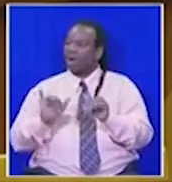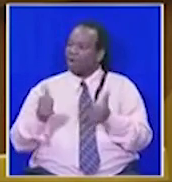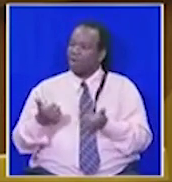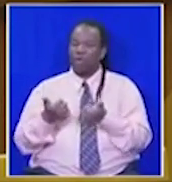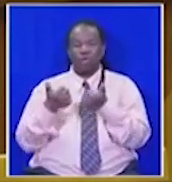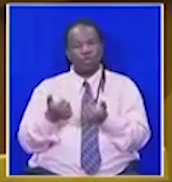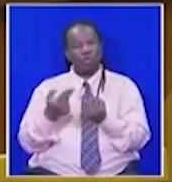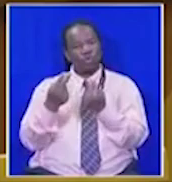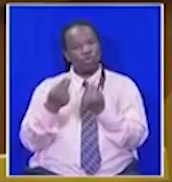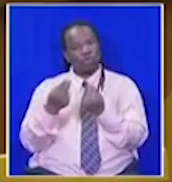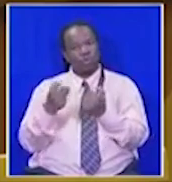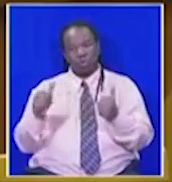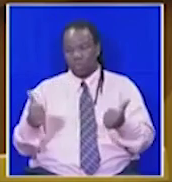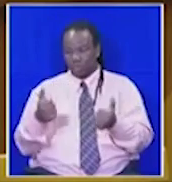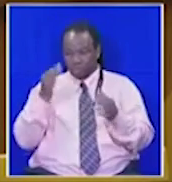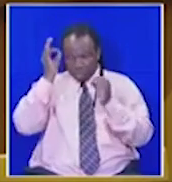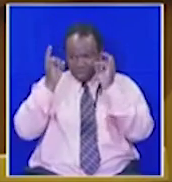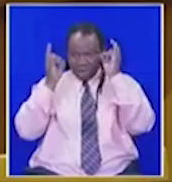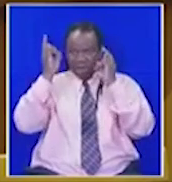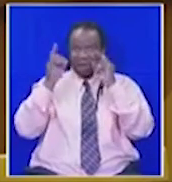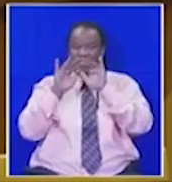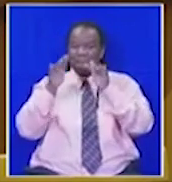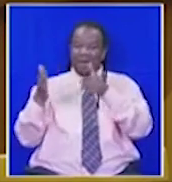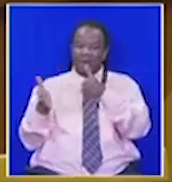creative answers, which is coming from this side of the House,